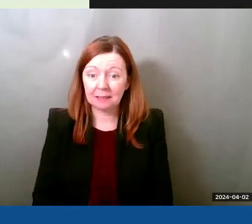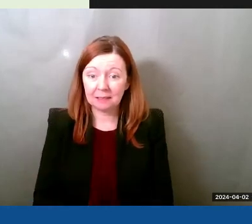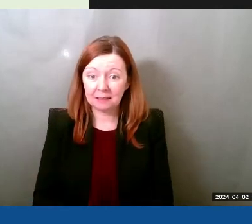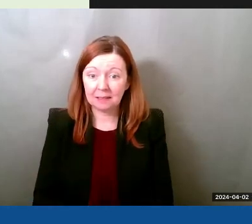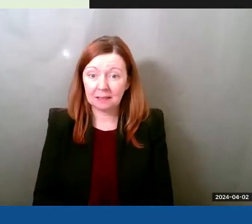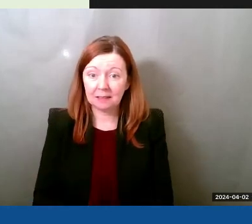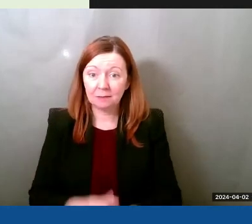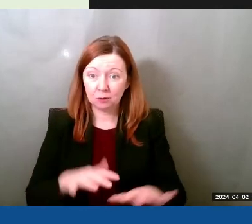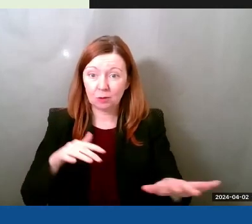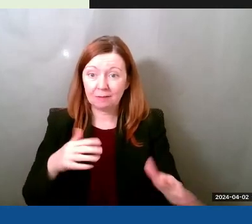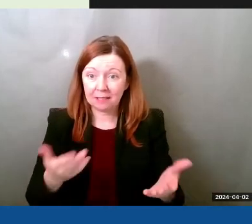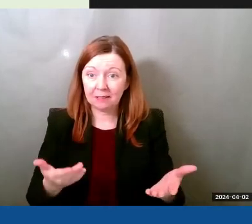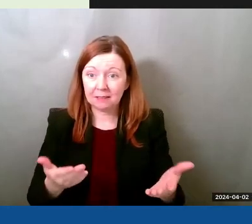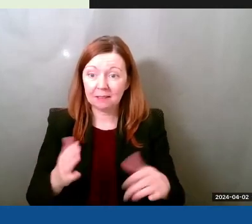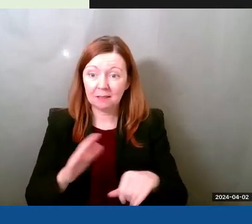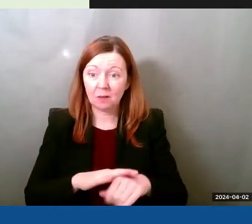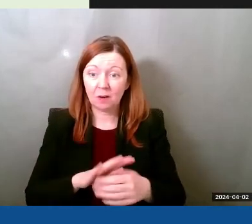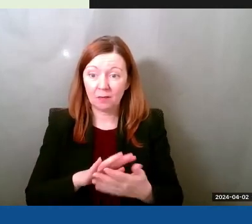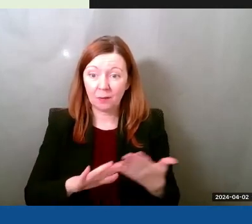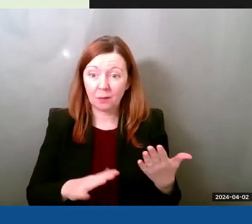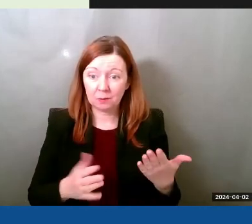of traffic on those